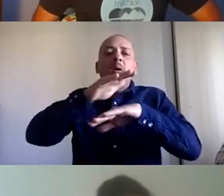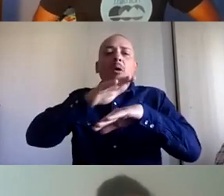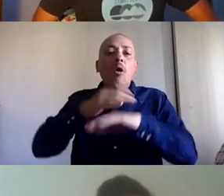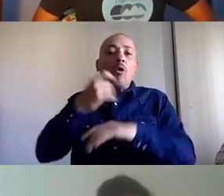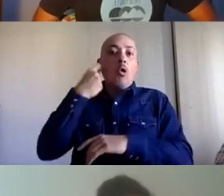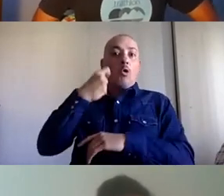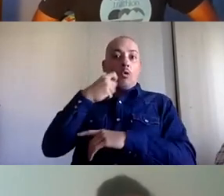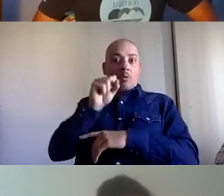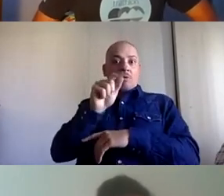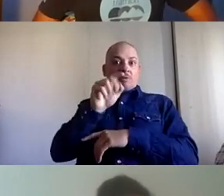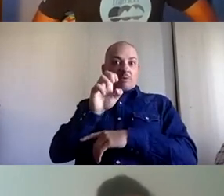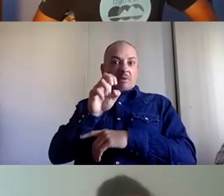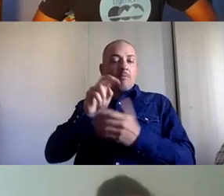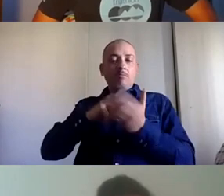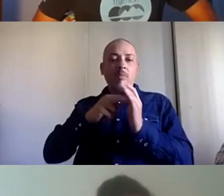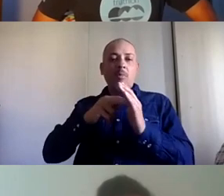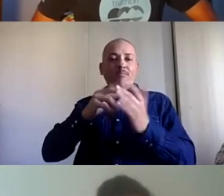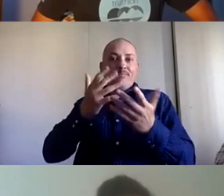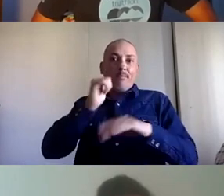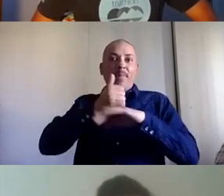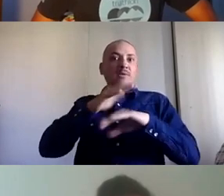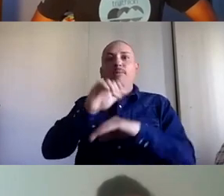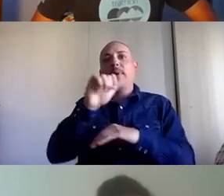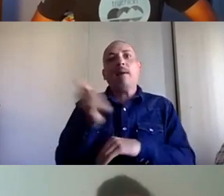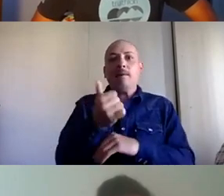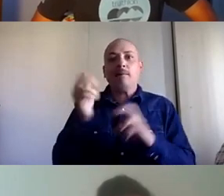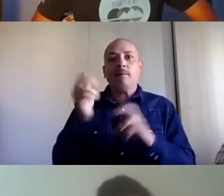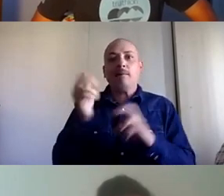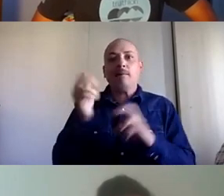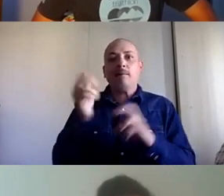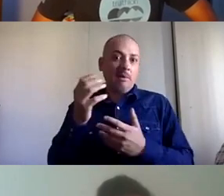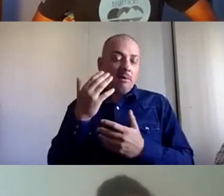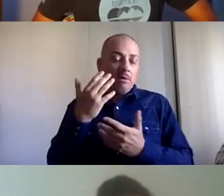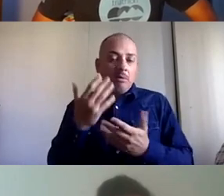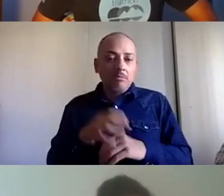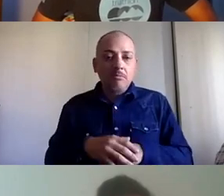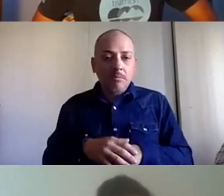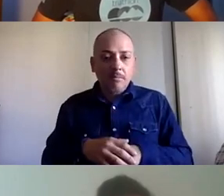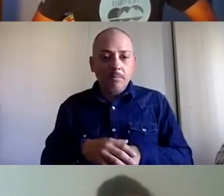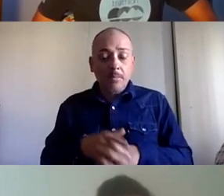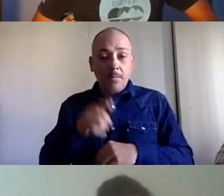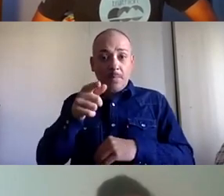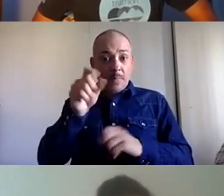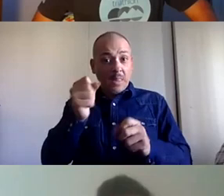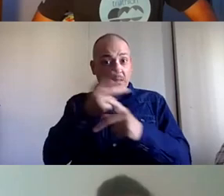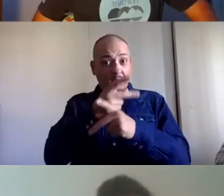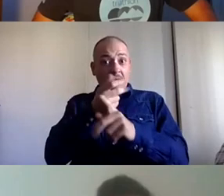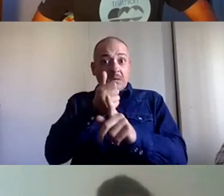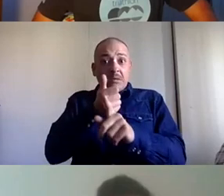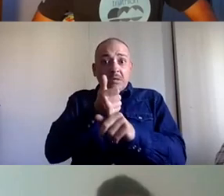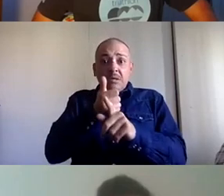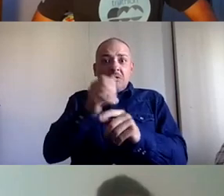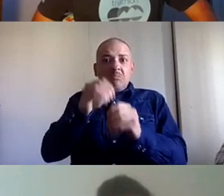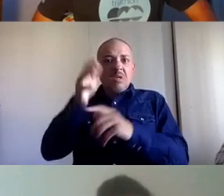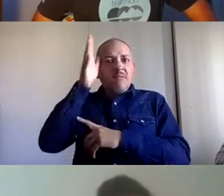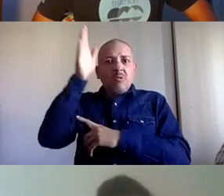state, based on any given state, basically. And you can calculate that in the